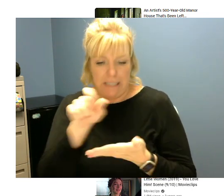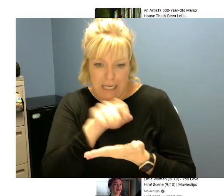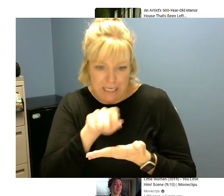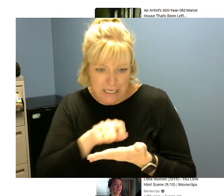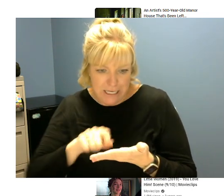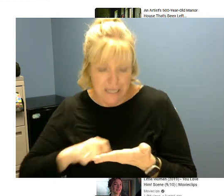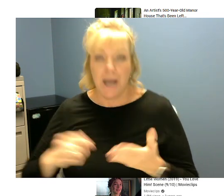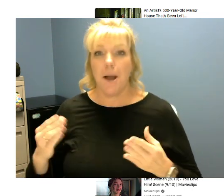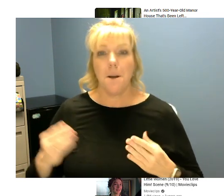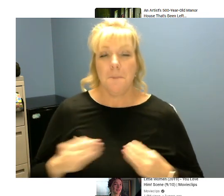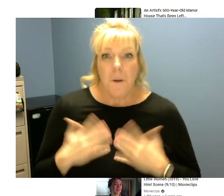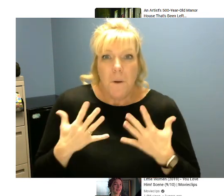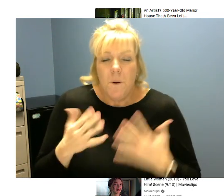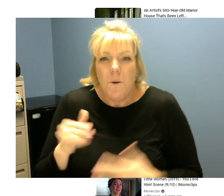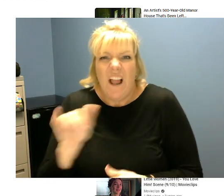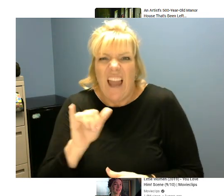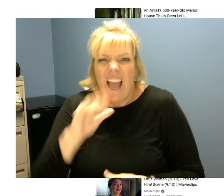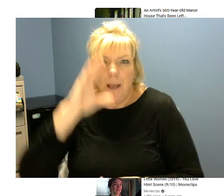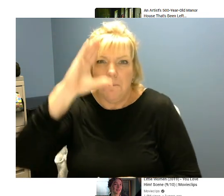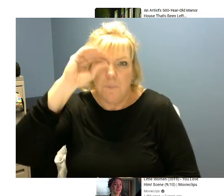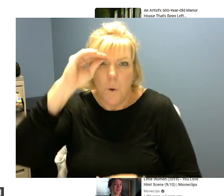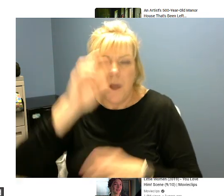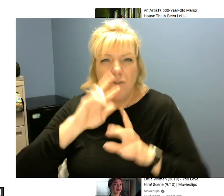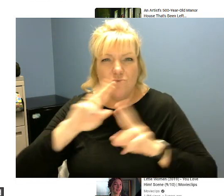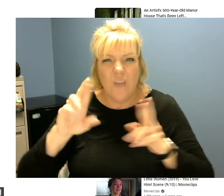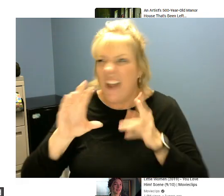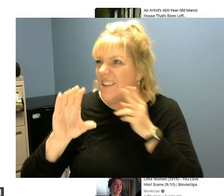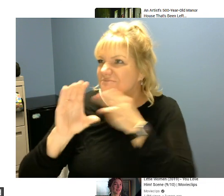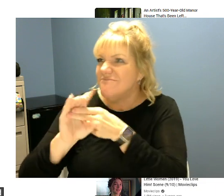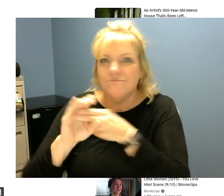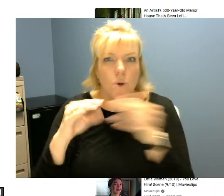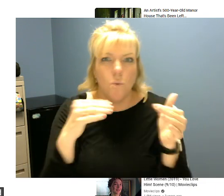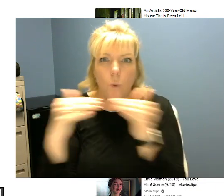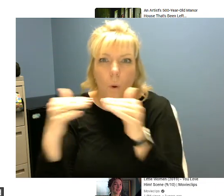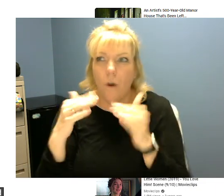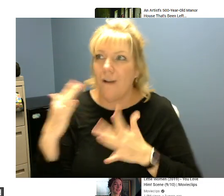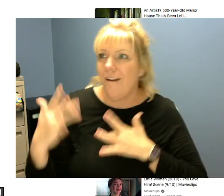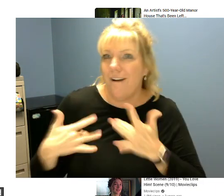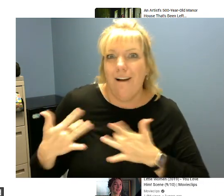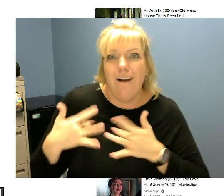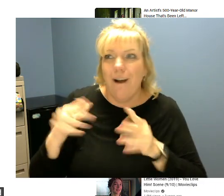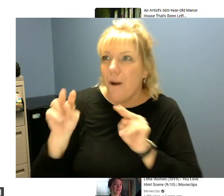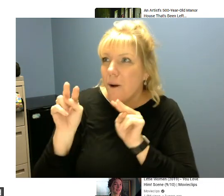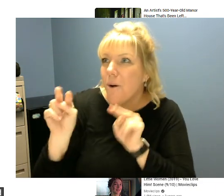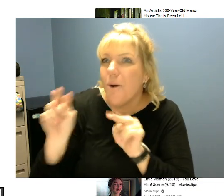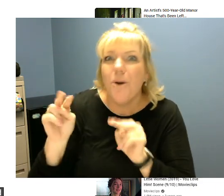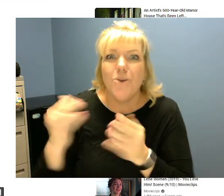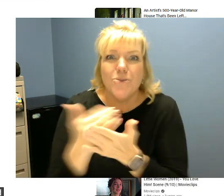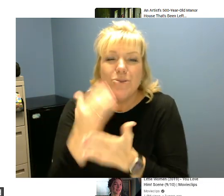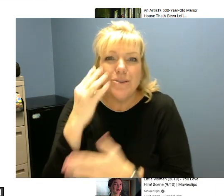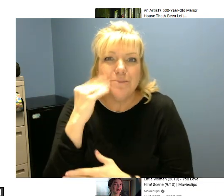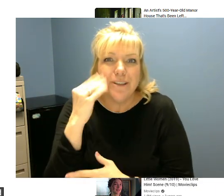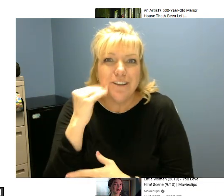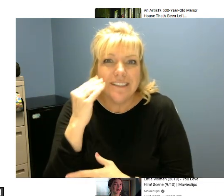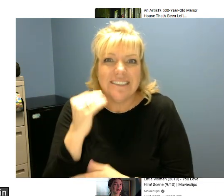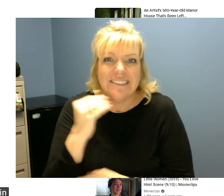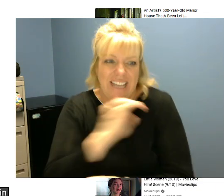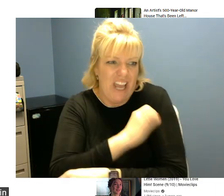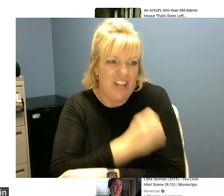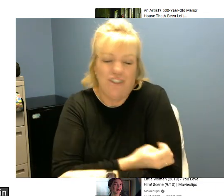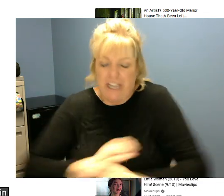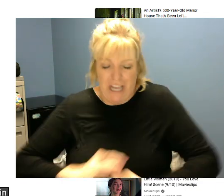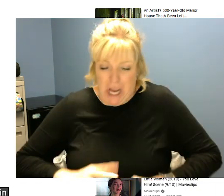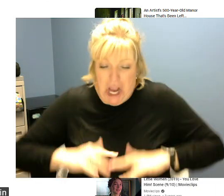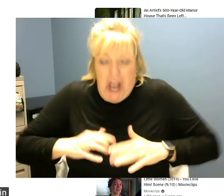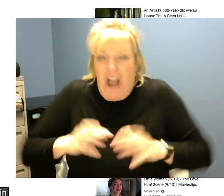off to war. She says she's excited about new experiences. She's I gotta get my pin-up energy out. She's glad she doesn't need nice